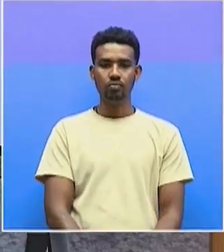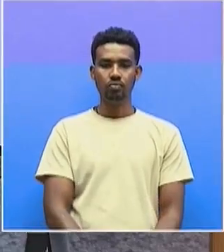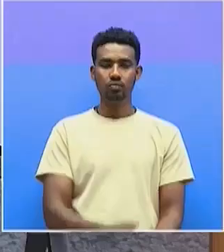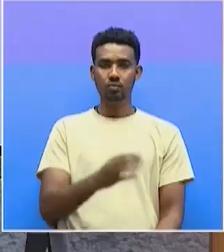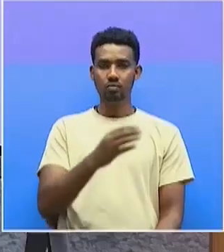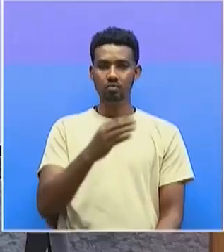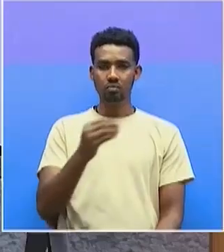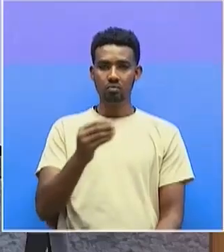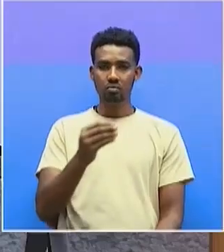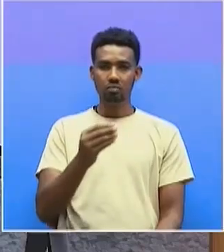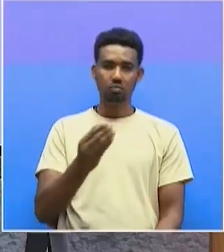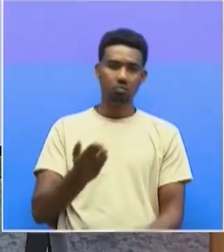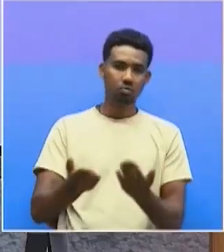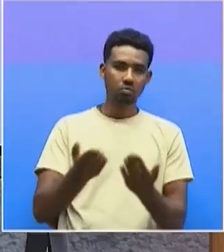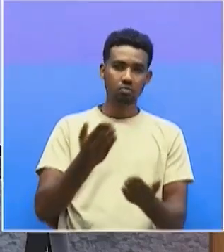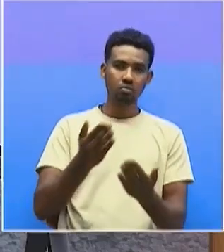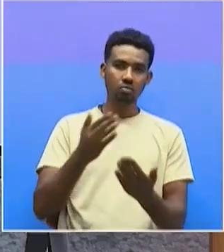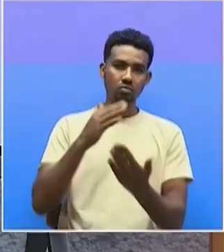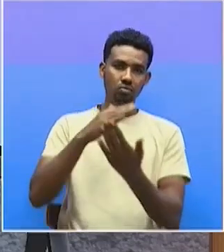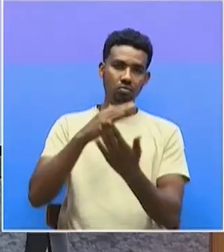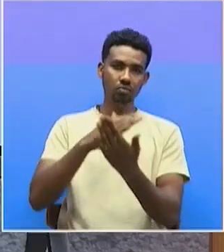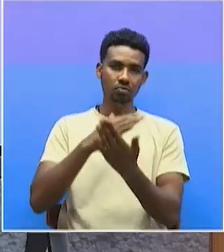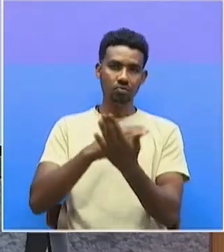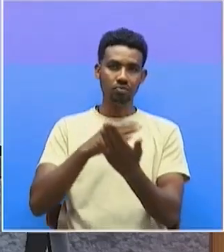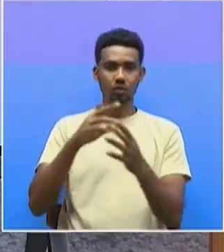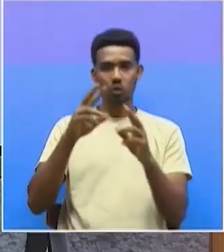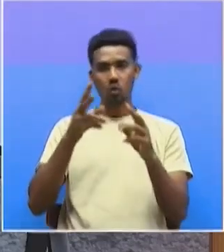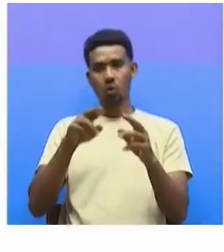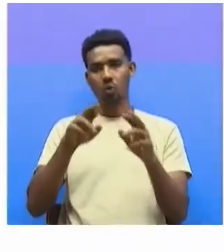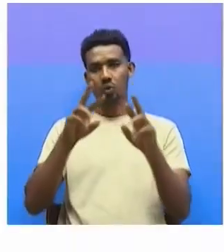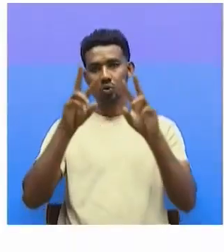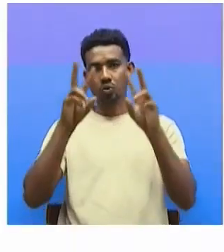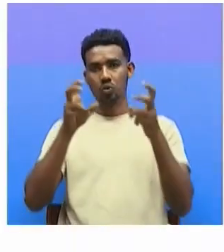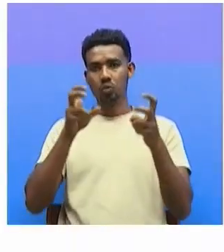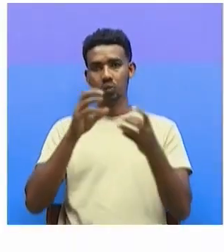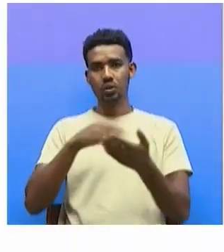And also subject and topics.